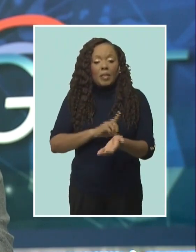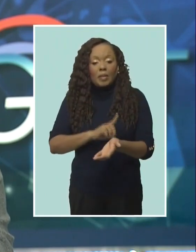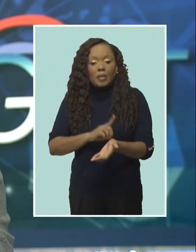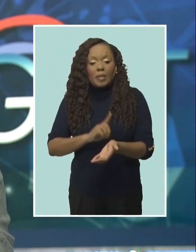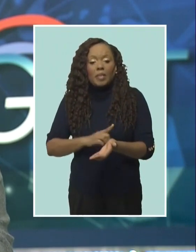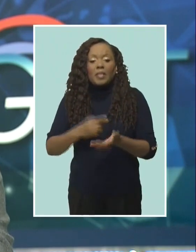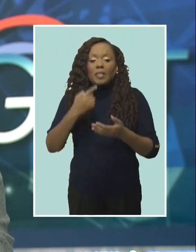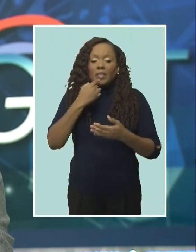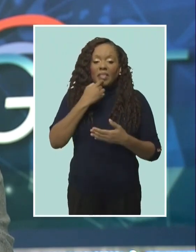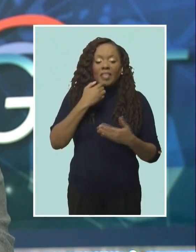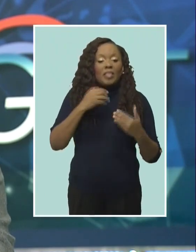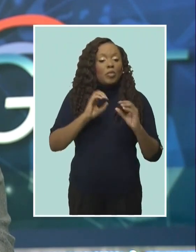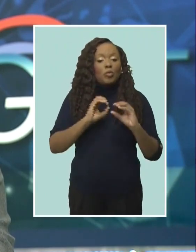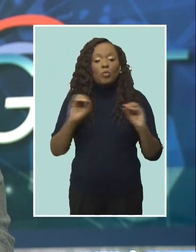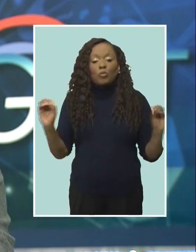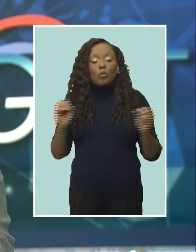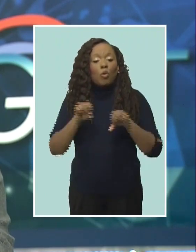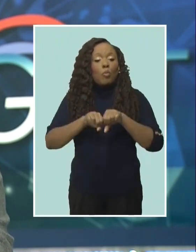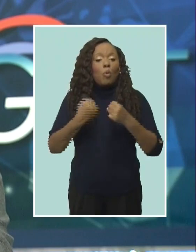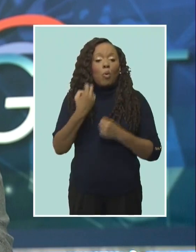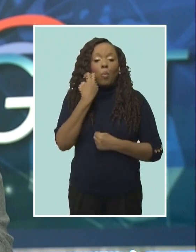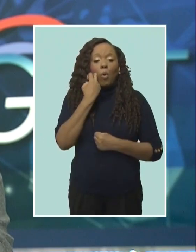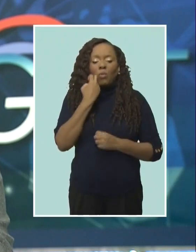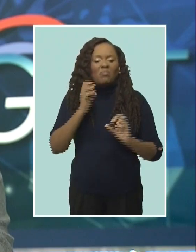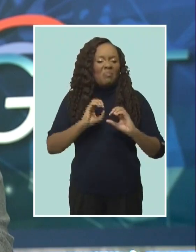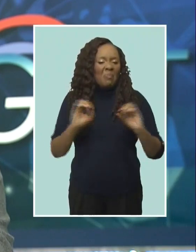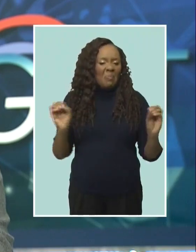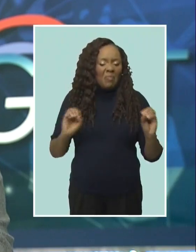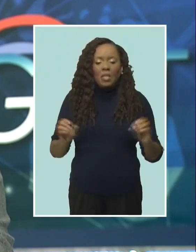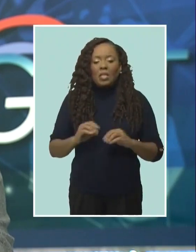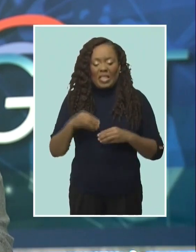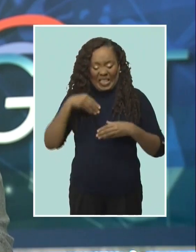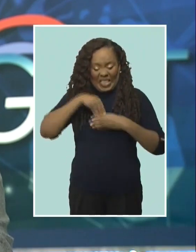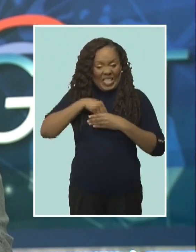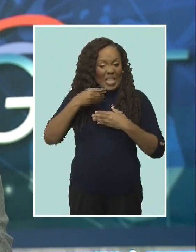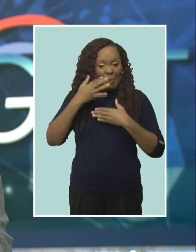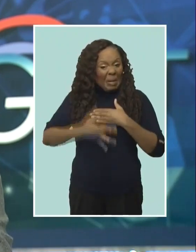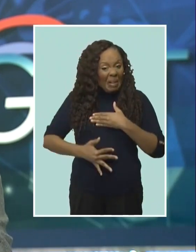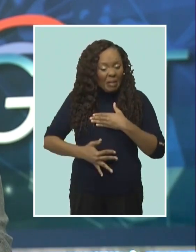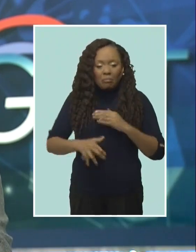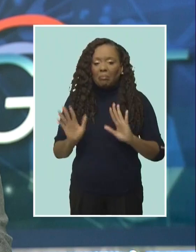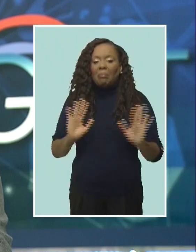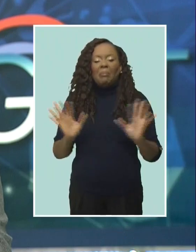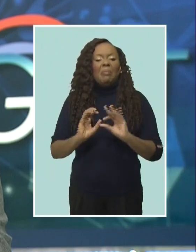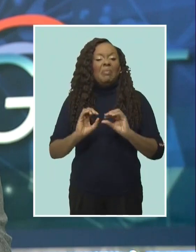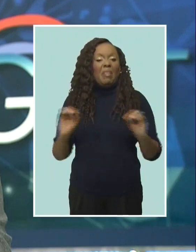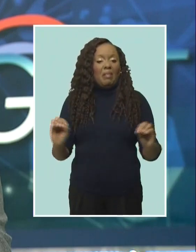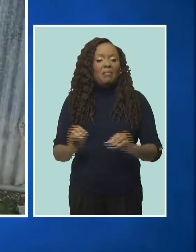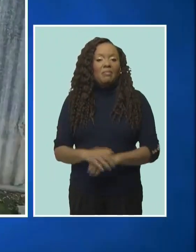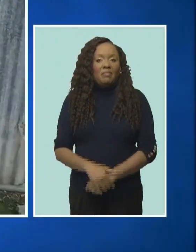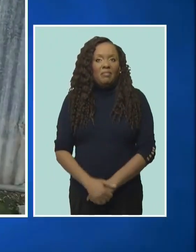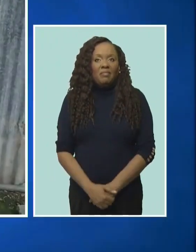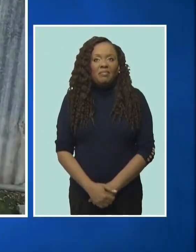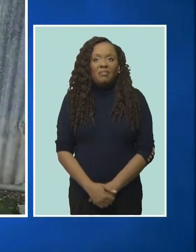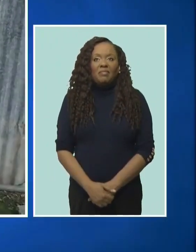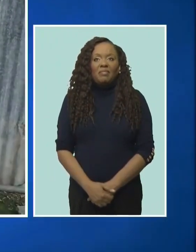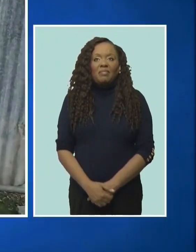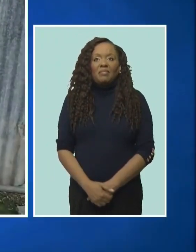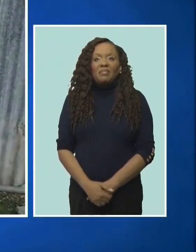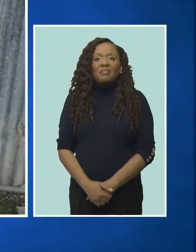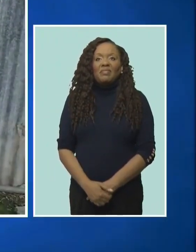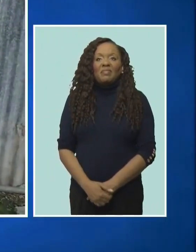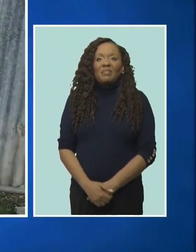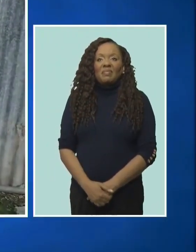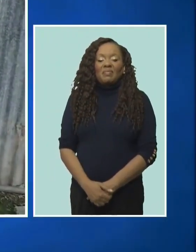Hospital have informed her he has no broken bones and no internal bleeding. He still has a